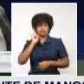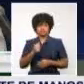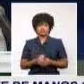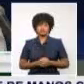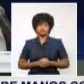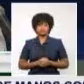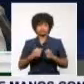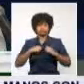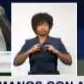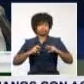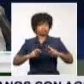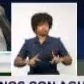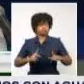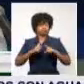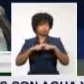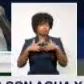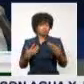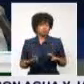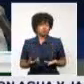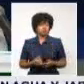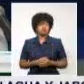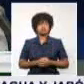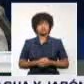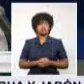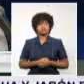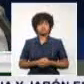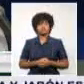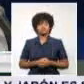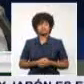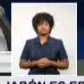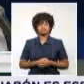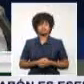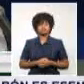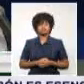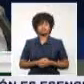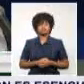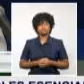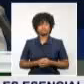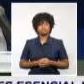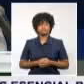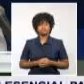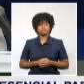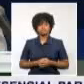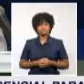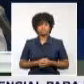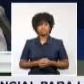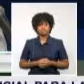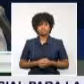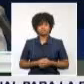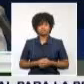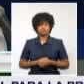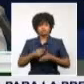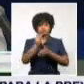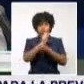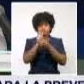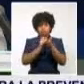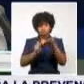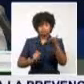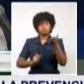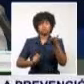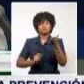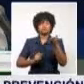patients. In surveillance, 73, suspects 1,534, and